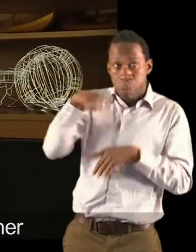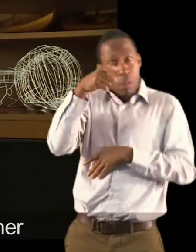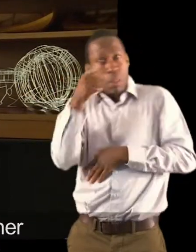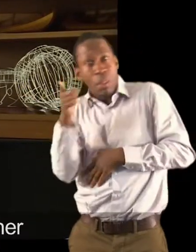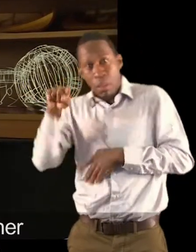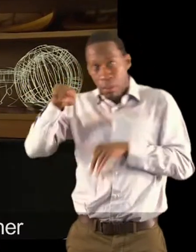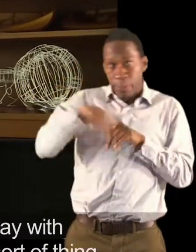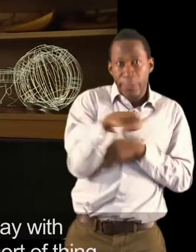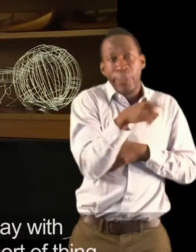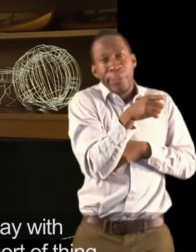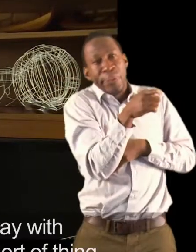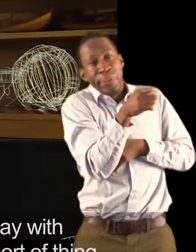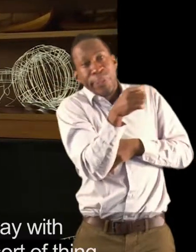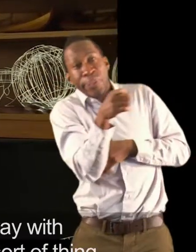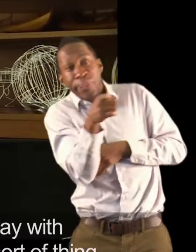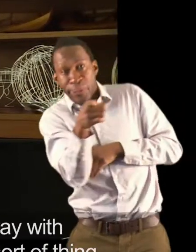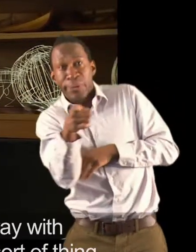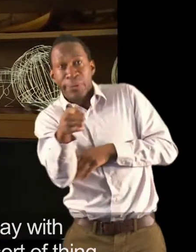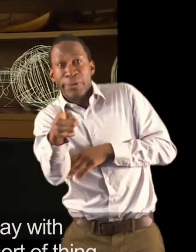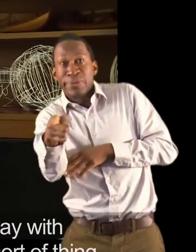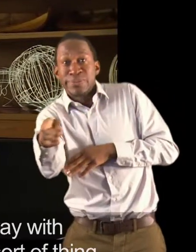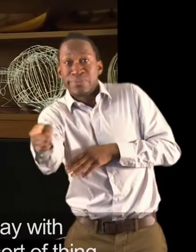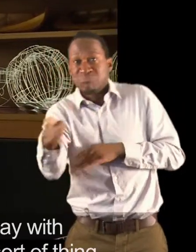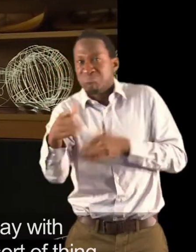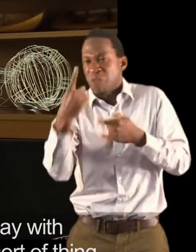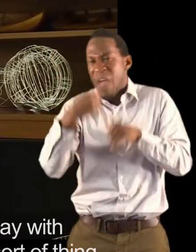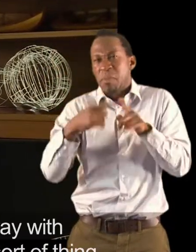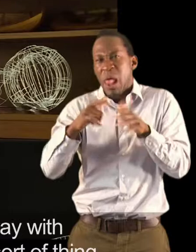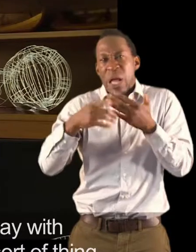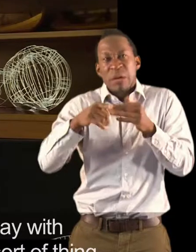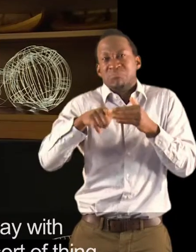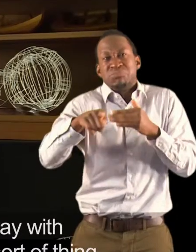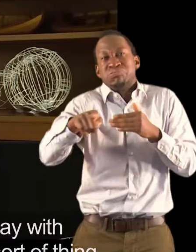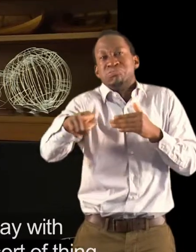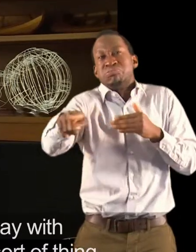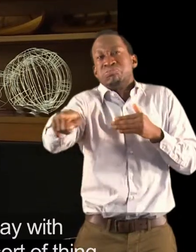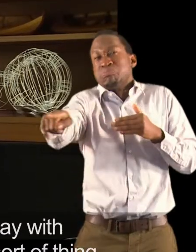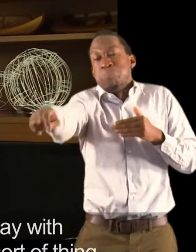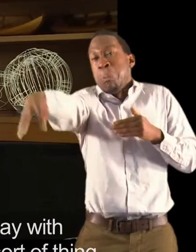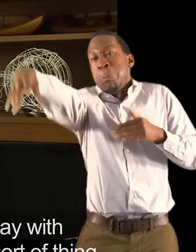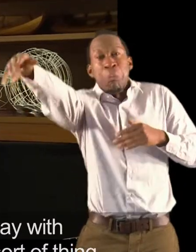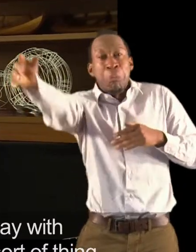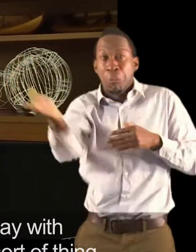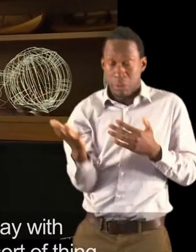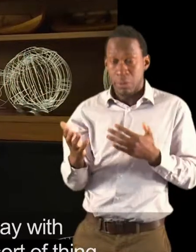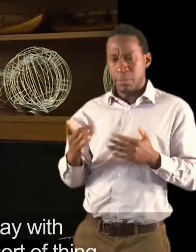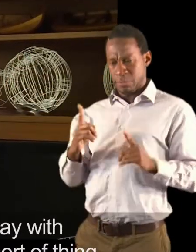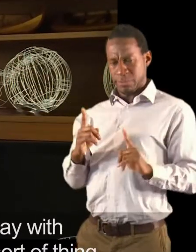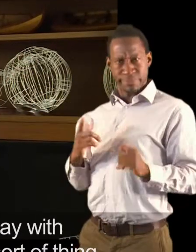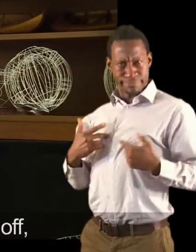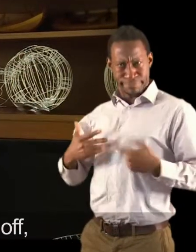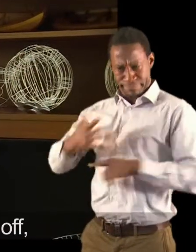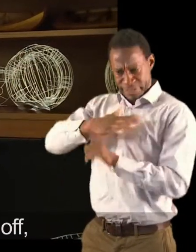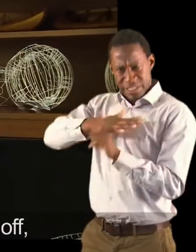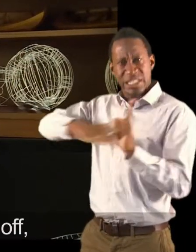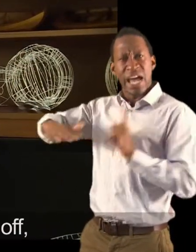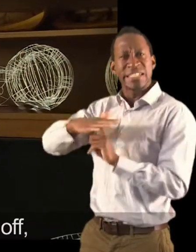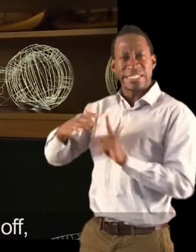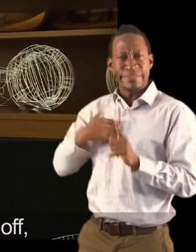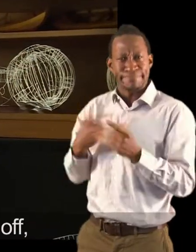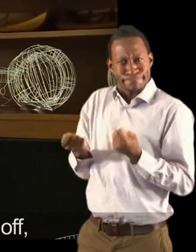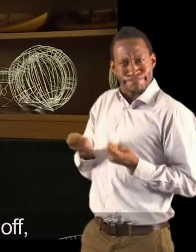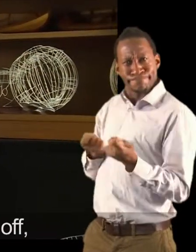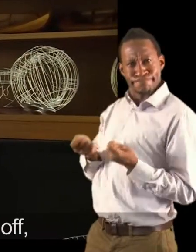it the other way, and it fell down. It fell about half a mile away with a traffic crash, you know, that sort of thing. But